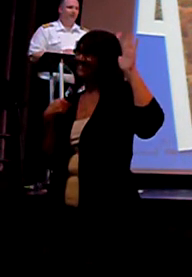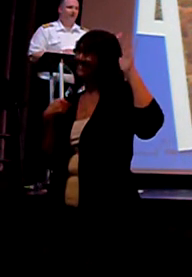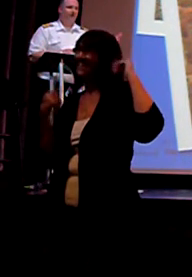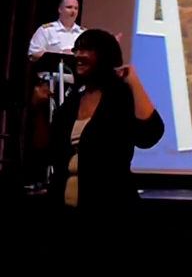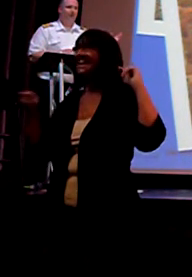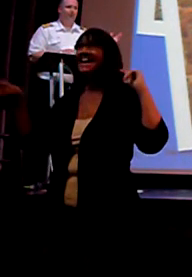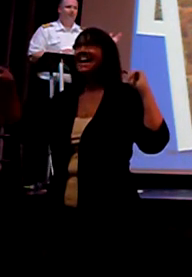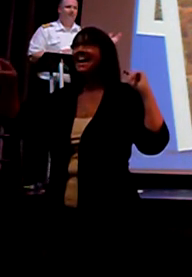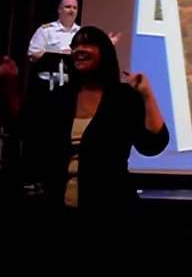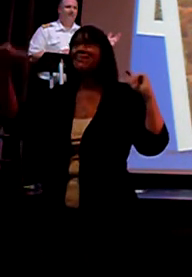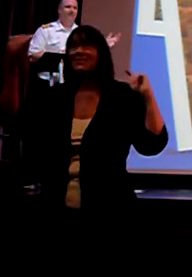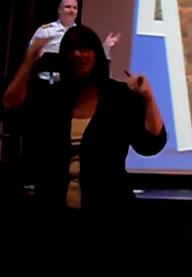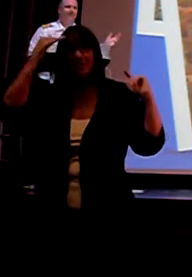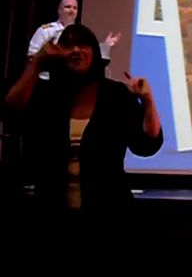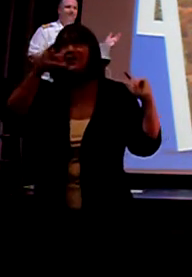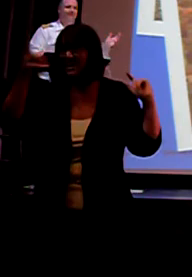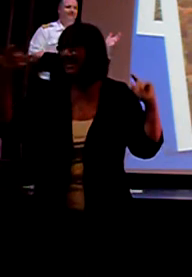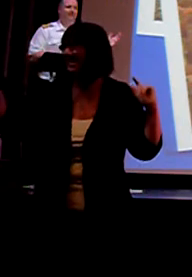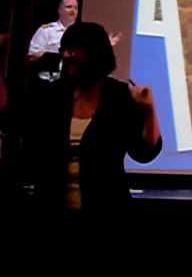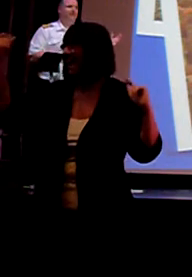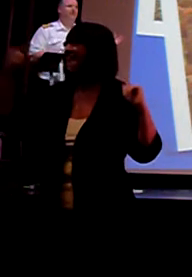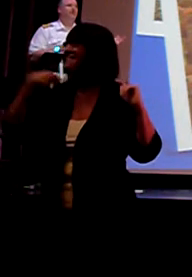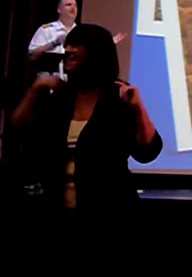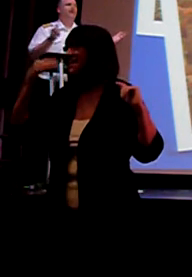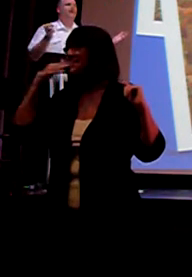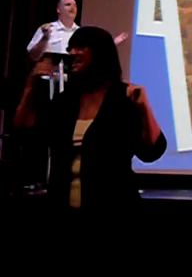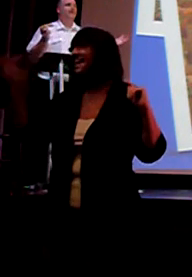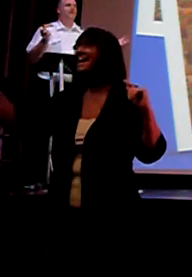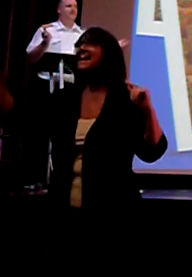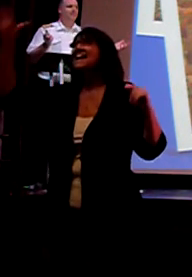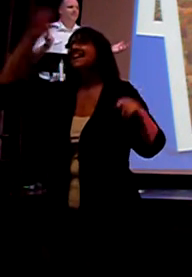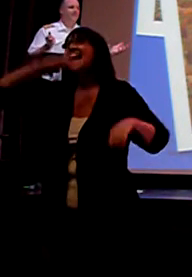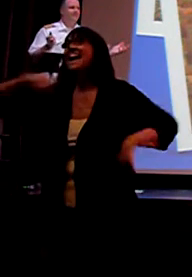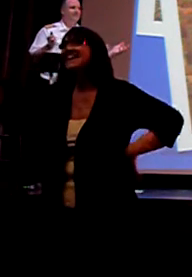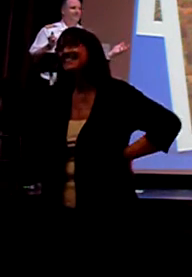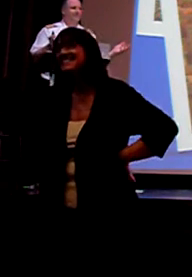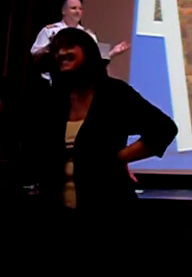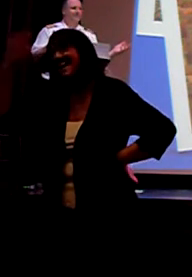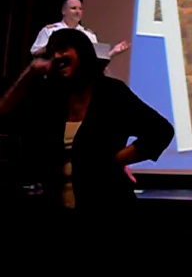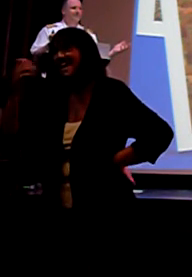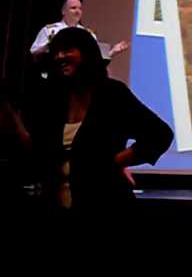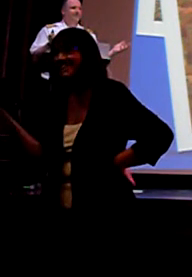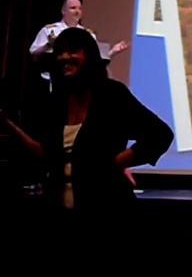Anybody would like to know? Yeah. Okay, so take a guess then.